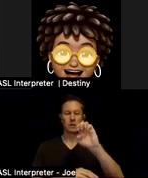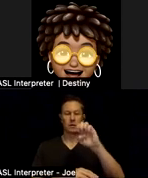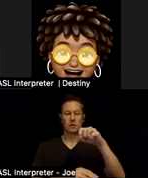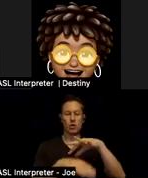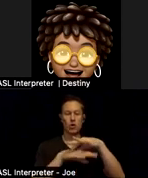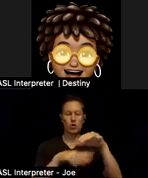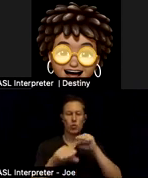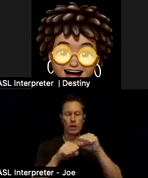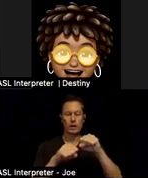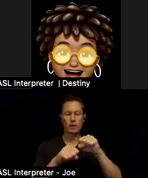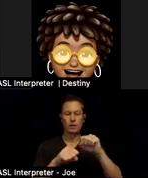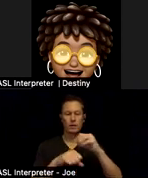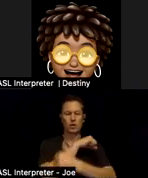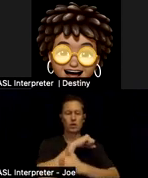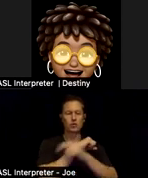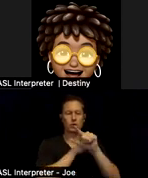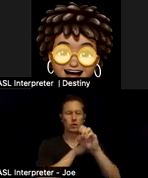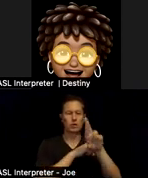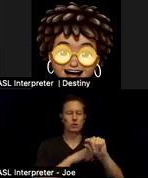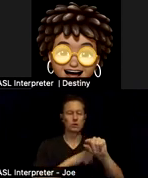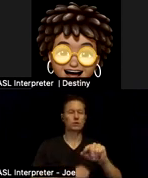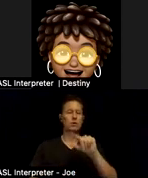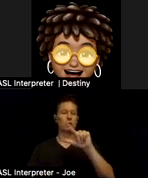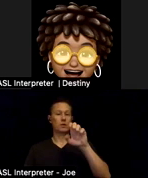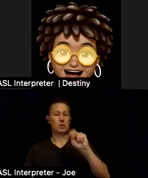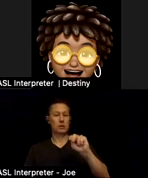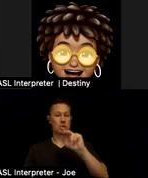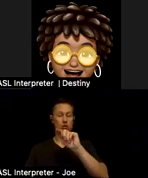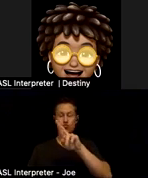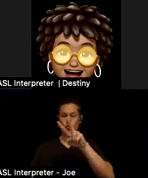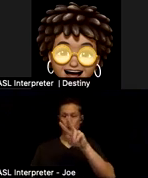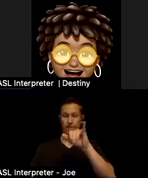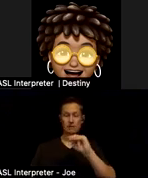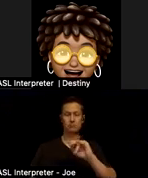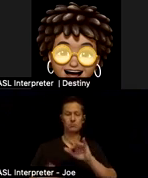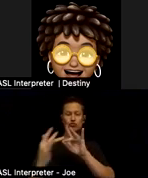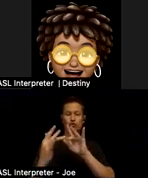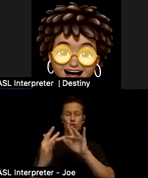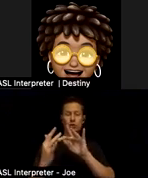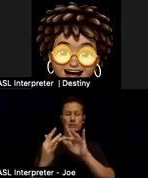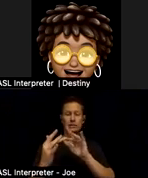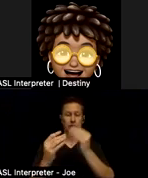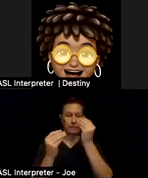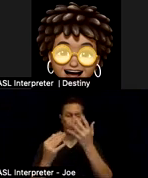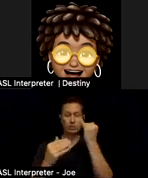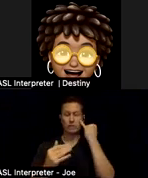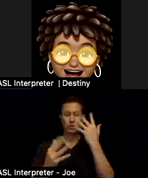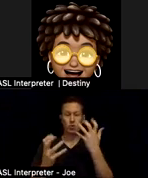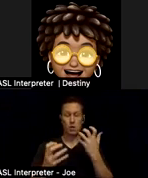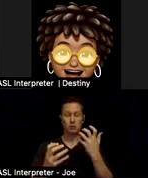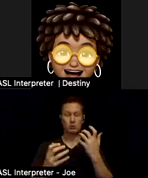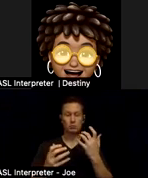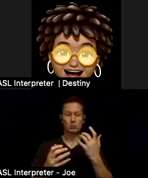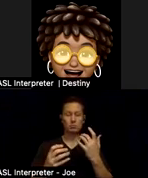info@earthquakecountry.org. Here is Glenn's information, also Trevyn's. If you would like to reach out to either of them, you can email